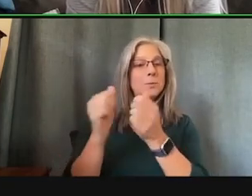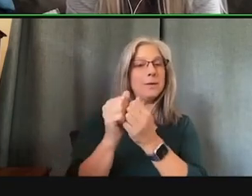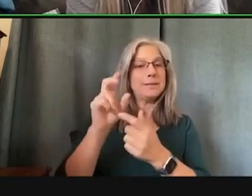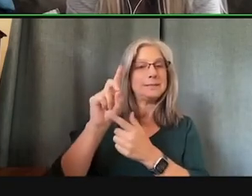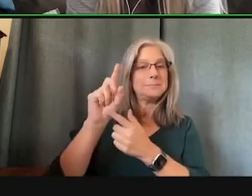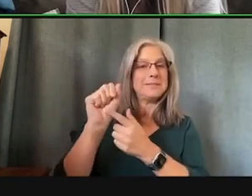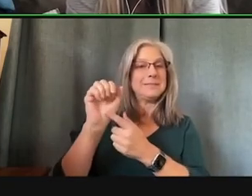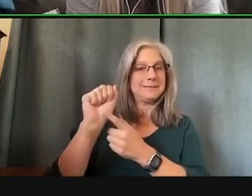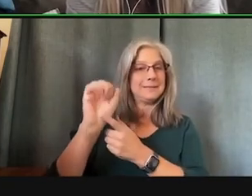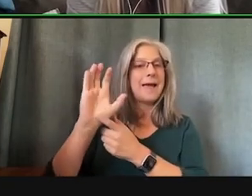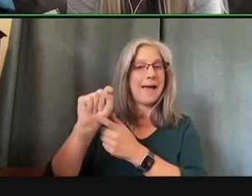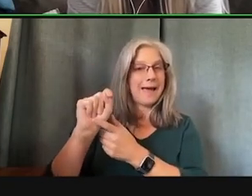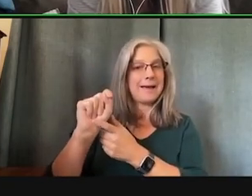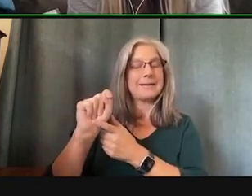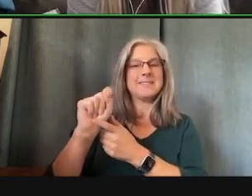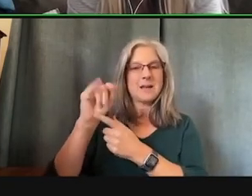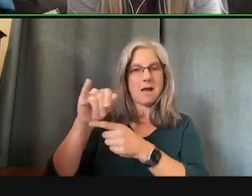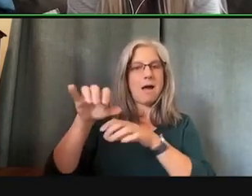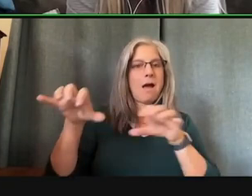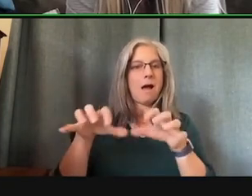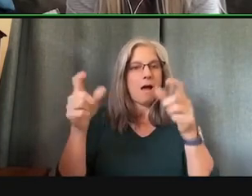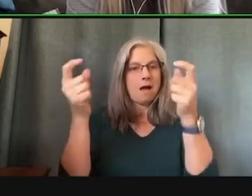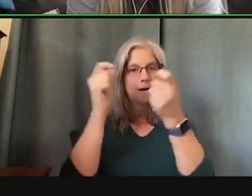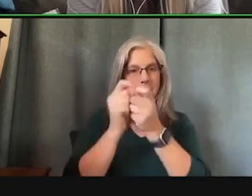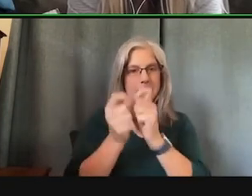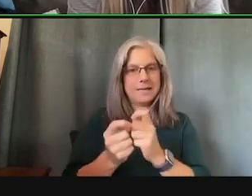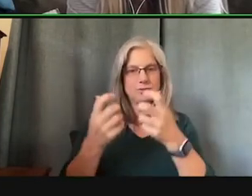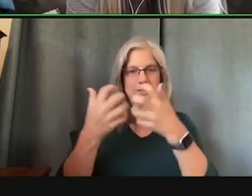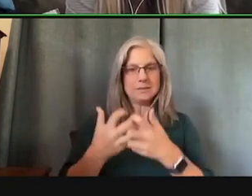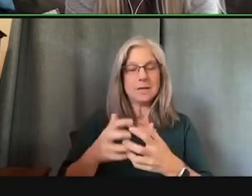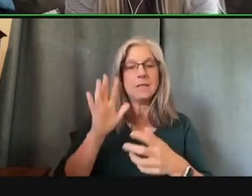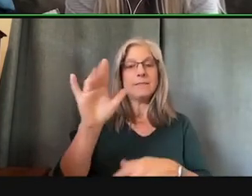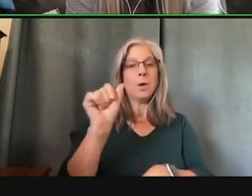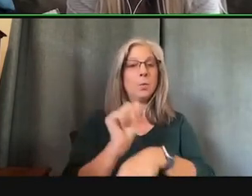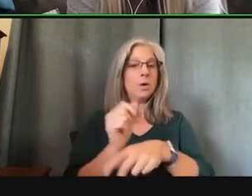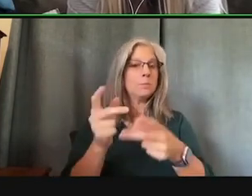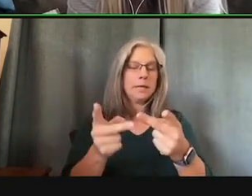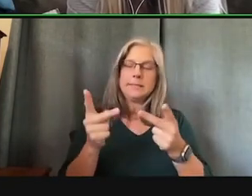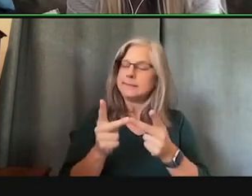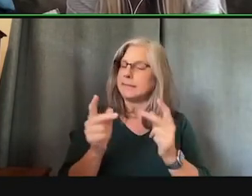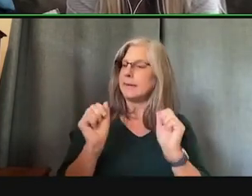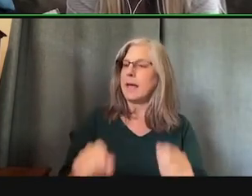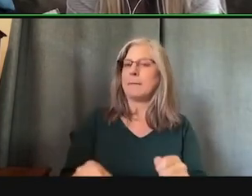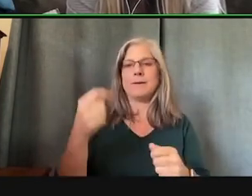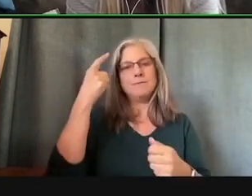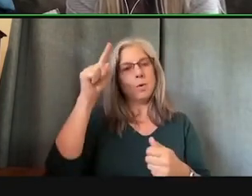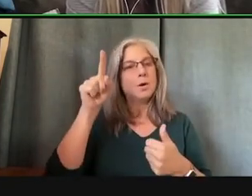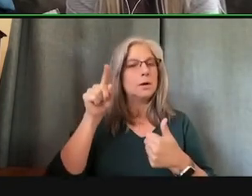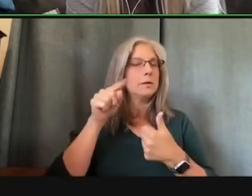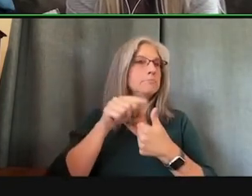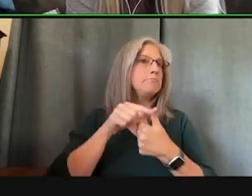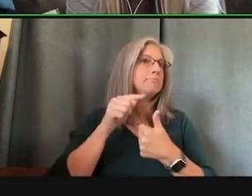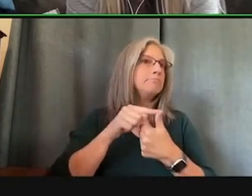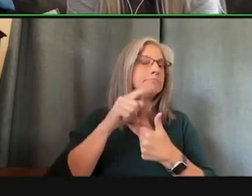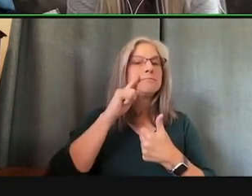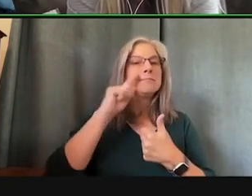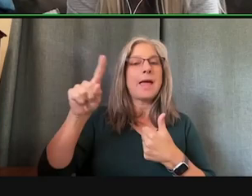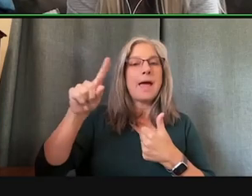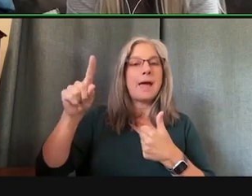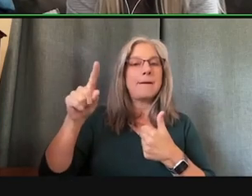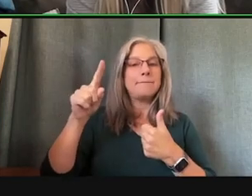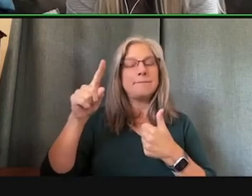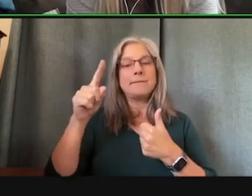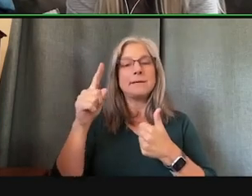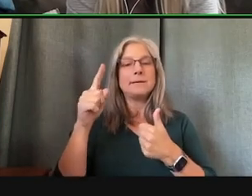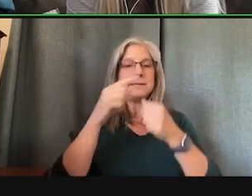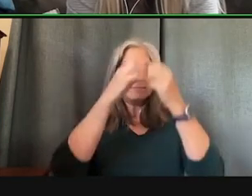Act, accommodations at their workplace. And that can be for them to have amplified headset if